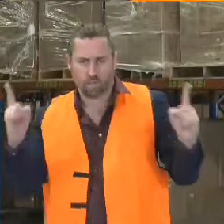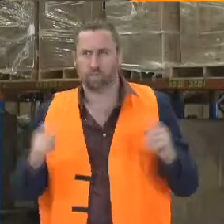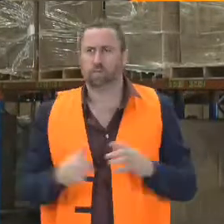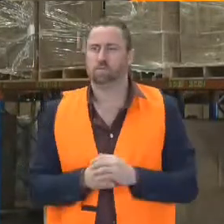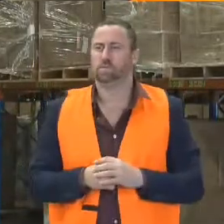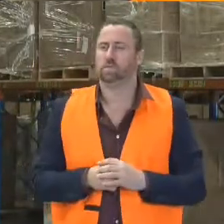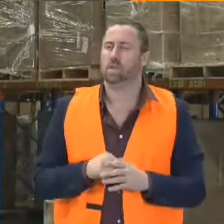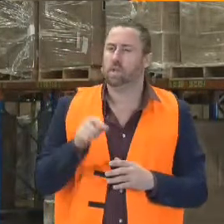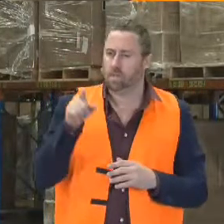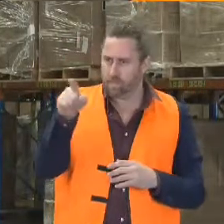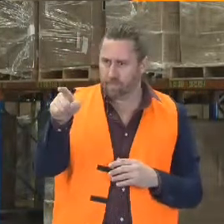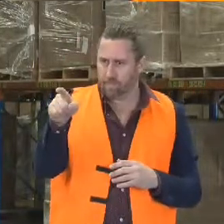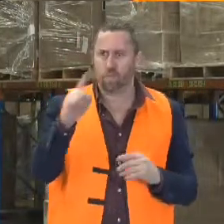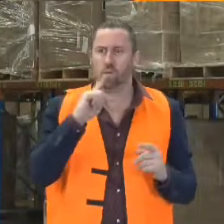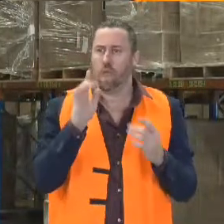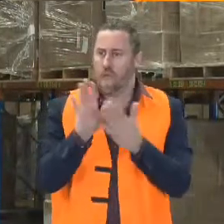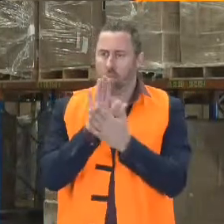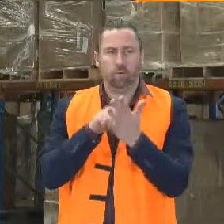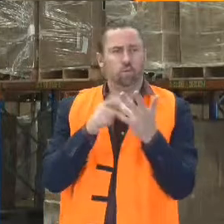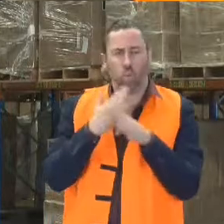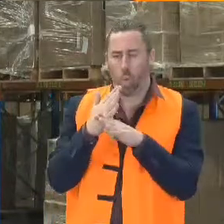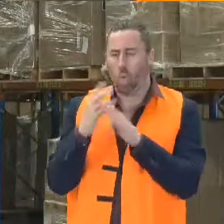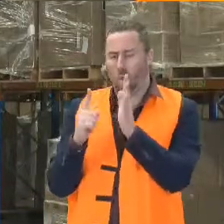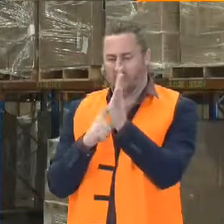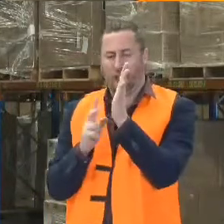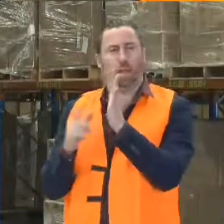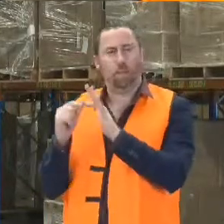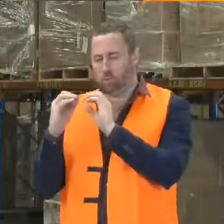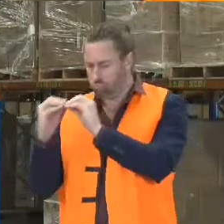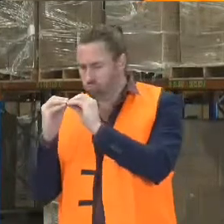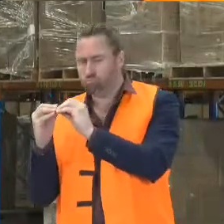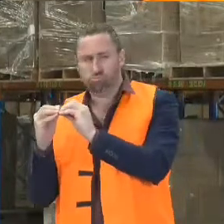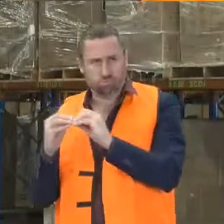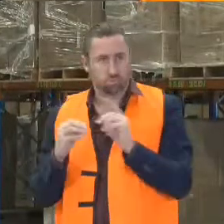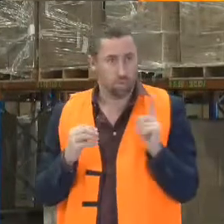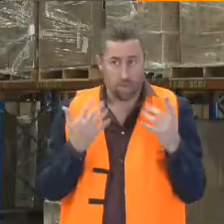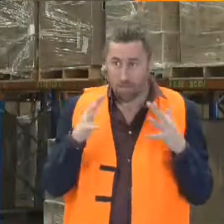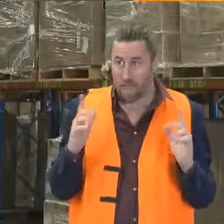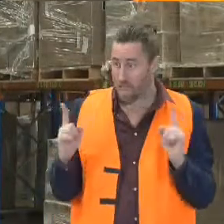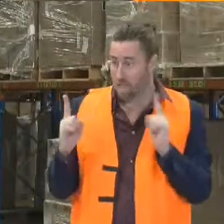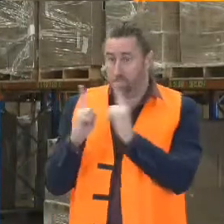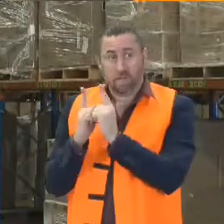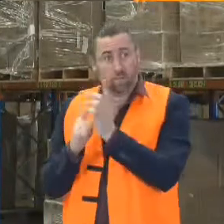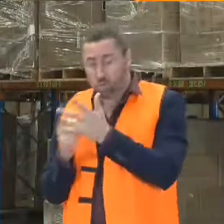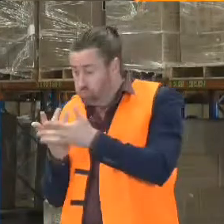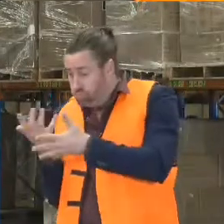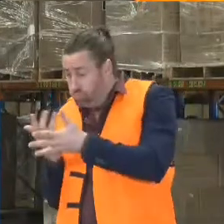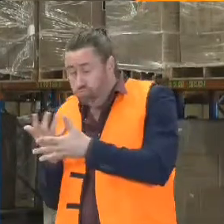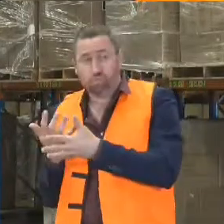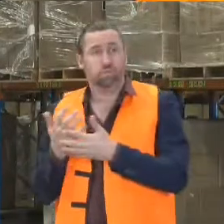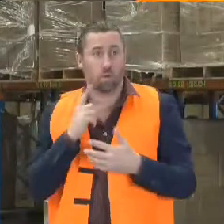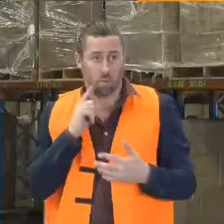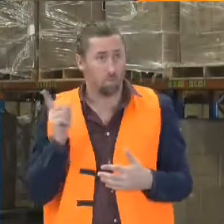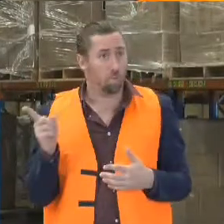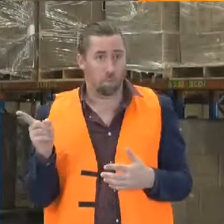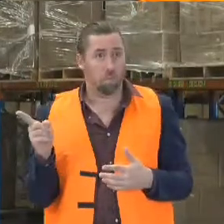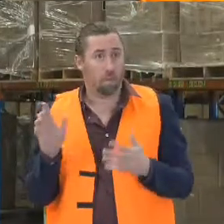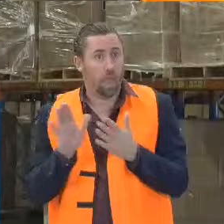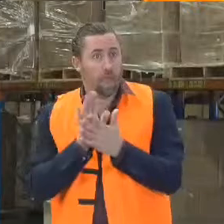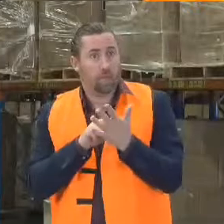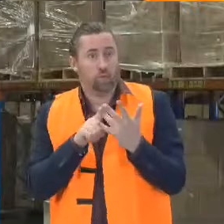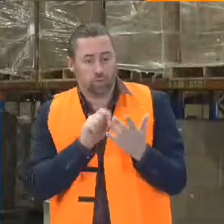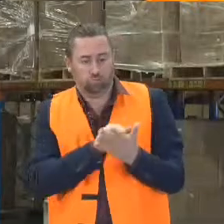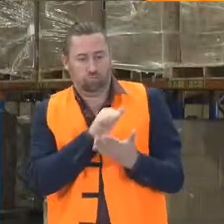you weren't in a bipartisan way with the MLP on this. Have you had a meeting with the opposition lately? They're more than happy to have meetings with the